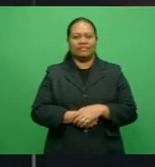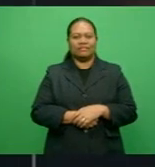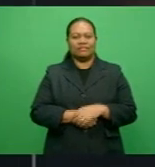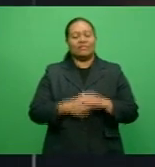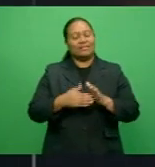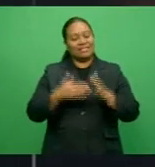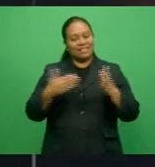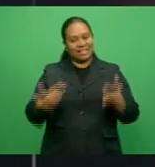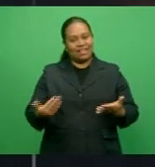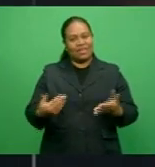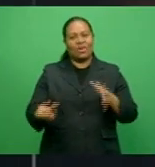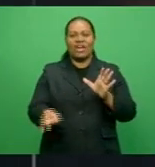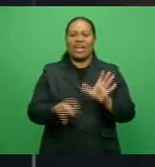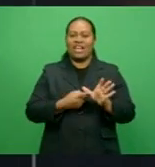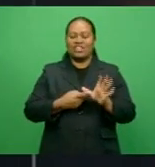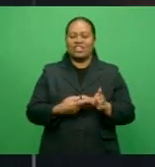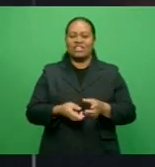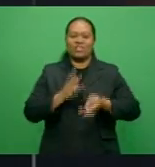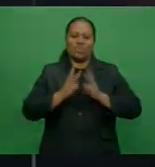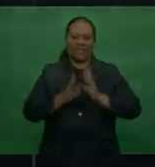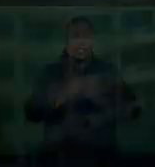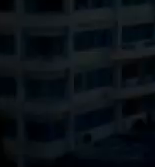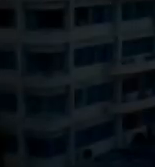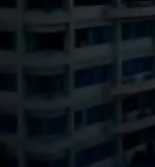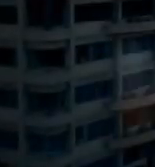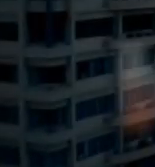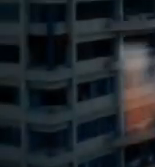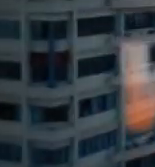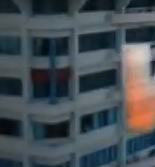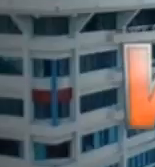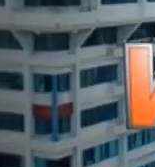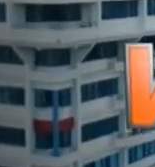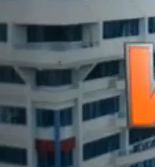Angie joins us now with the latest in weather.